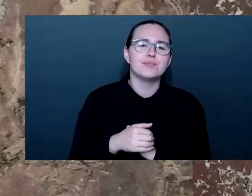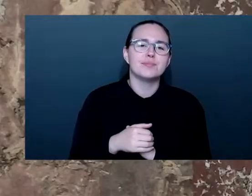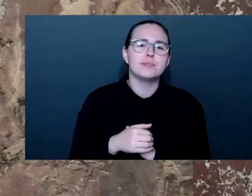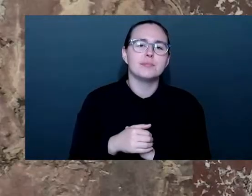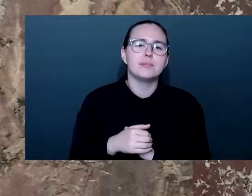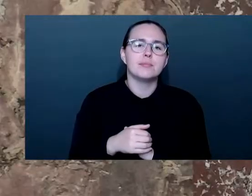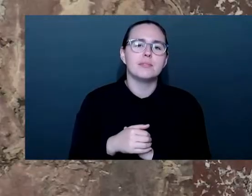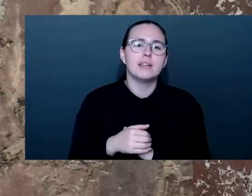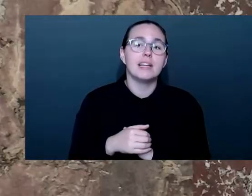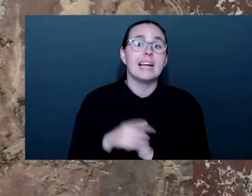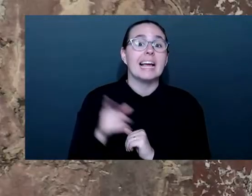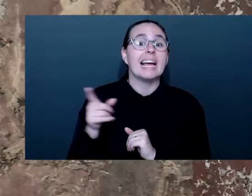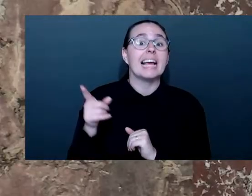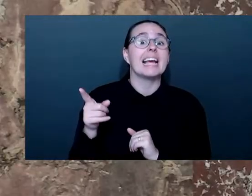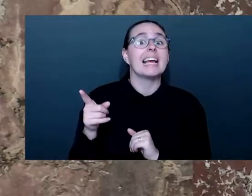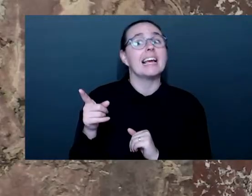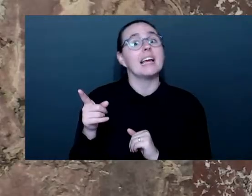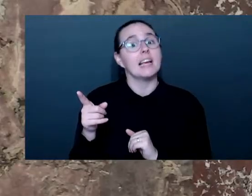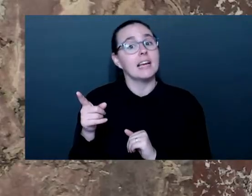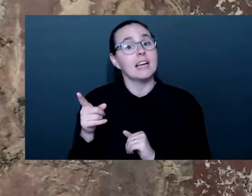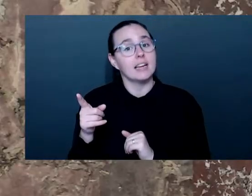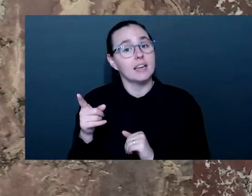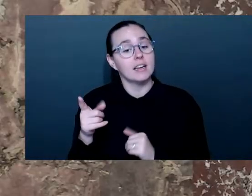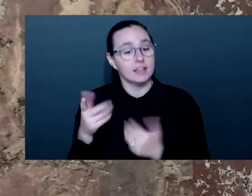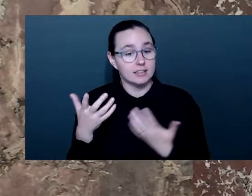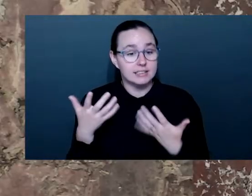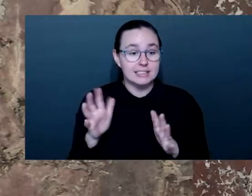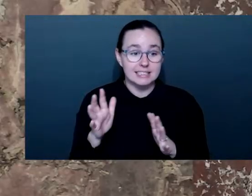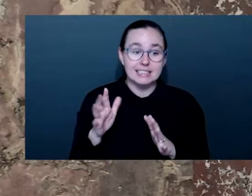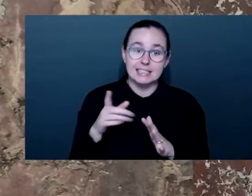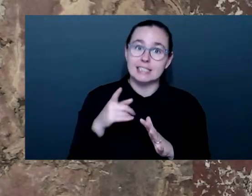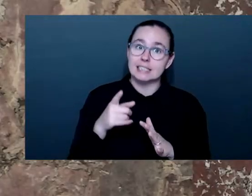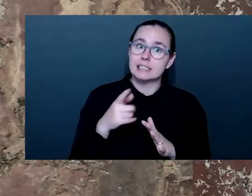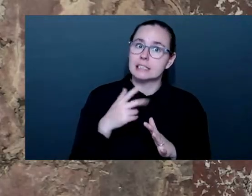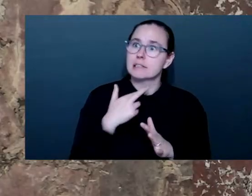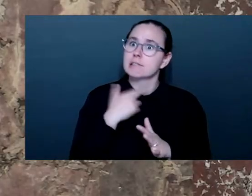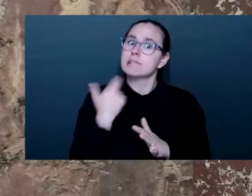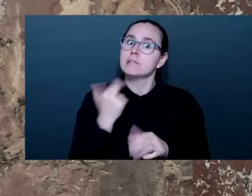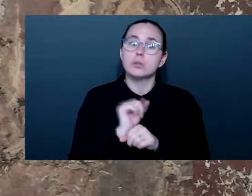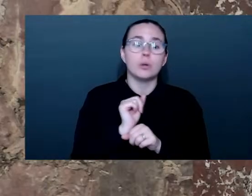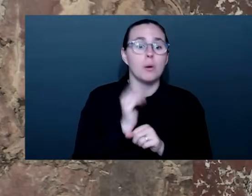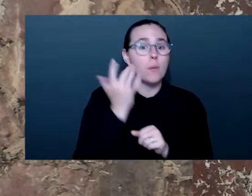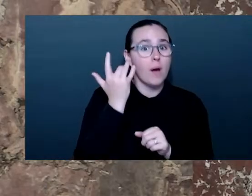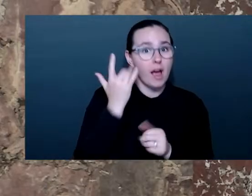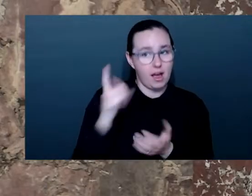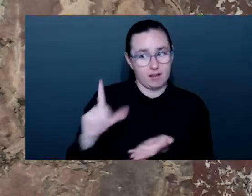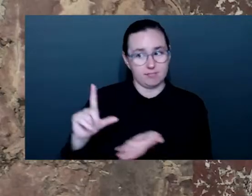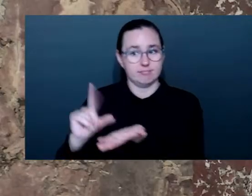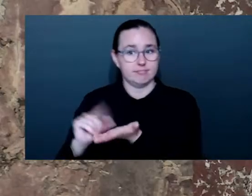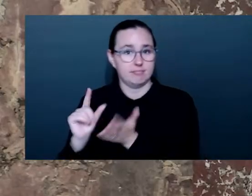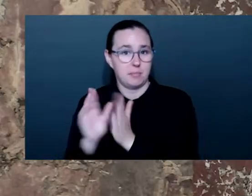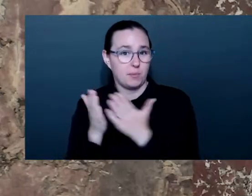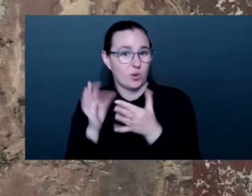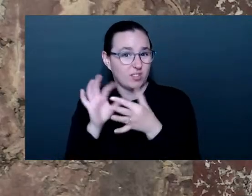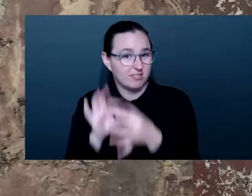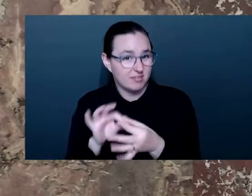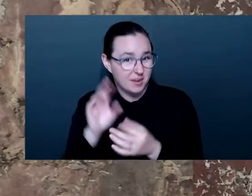book about politics, and was rightly rewarded with a cushy job at Global